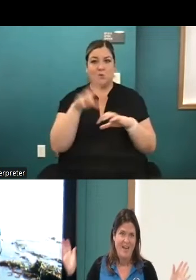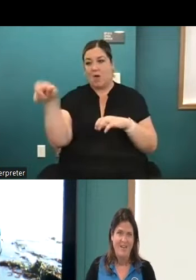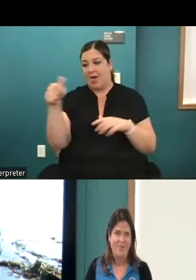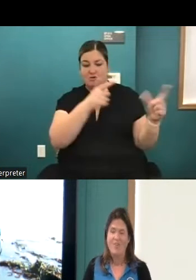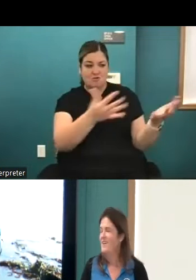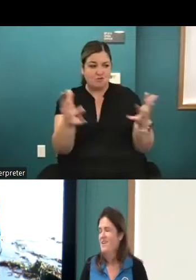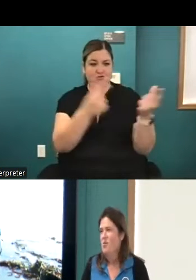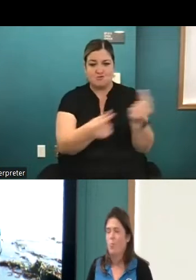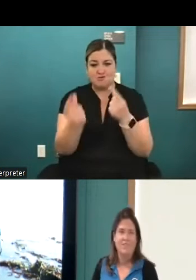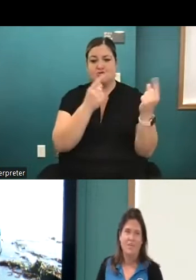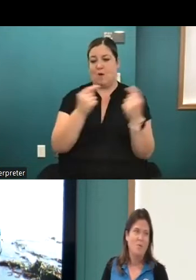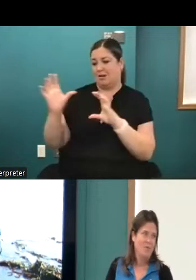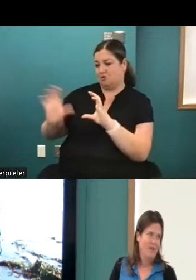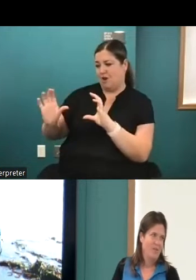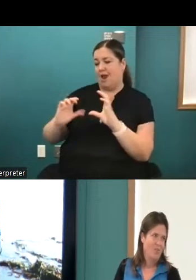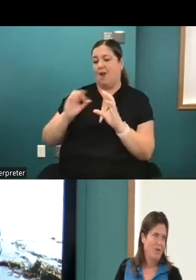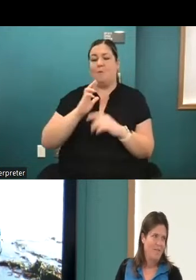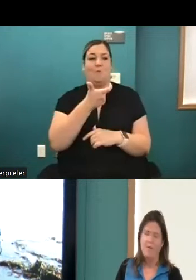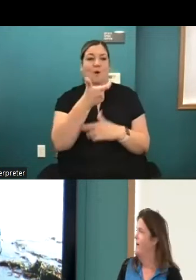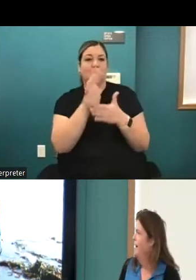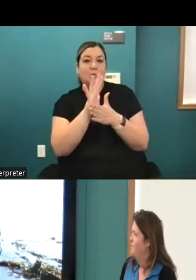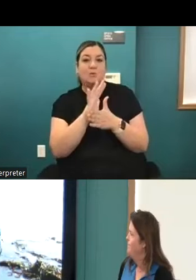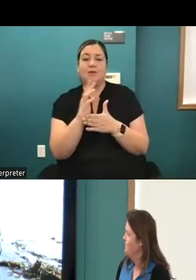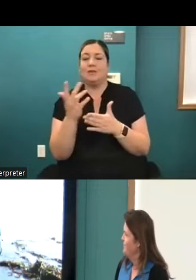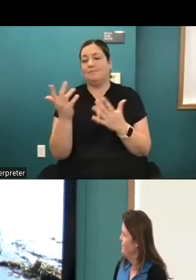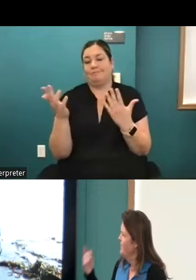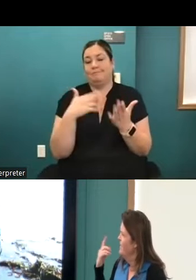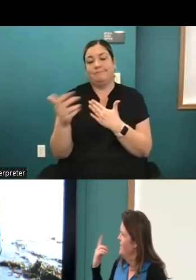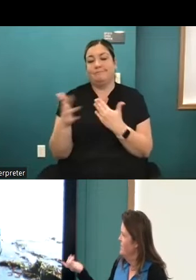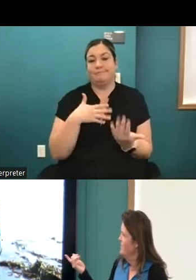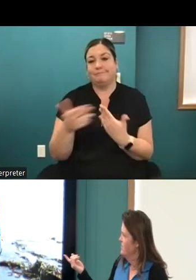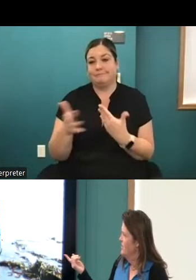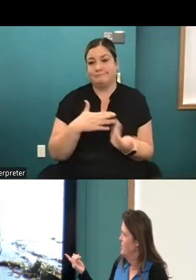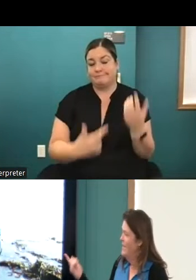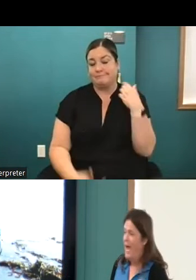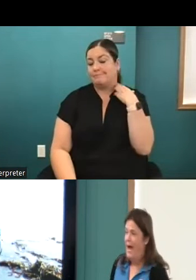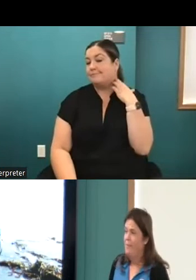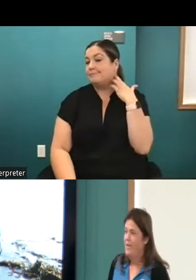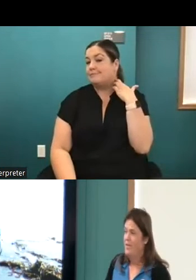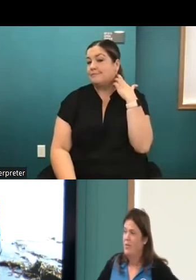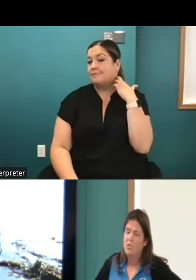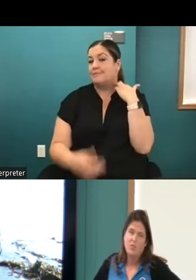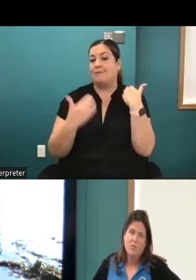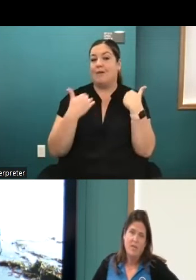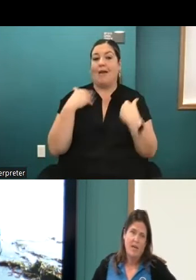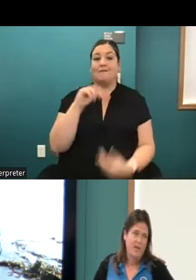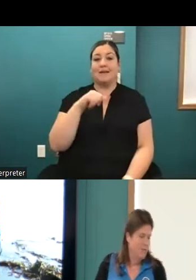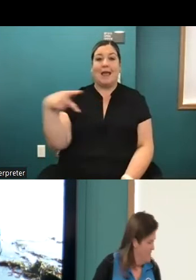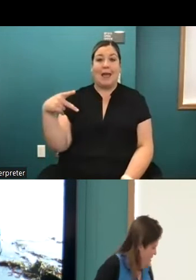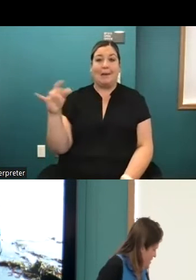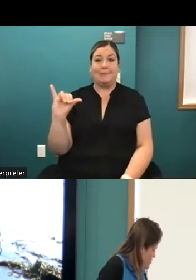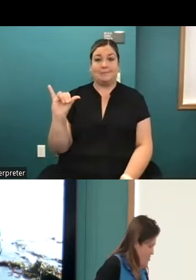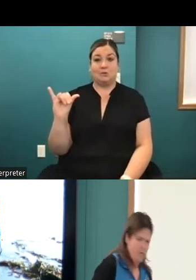you're chatting or watching a movie or whatever. There's also an app that you can use